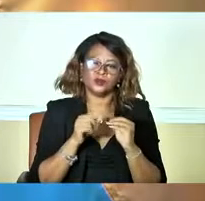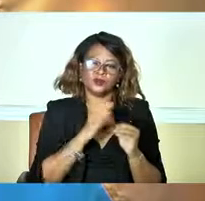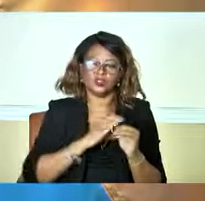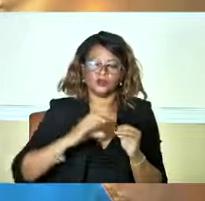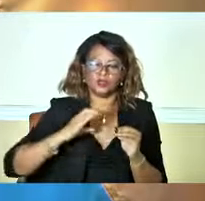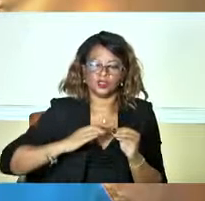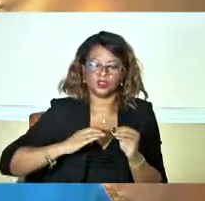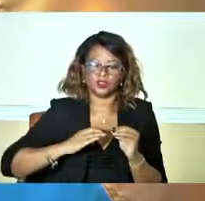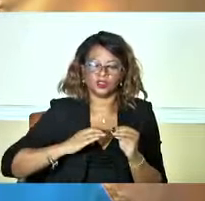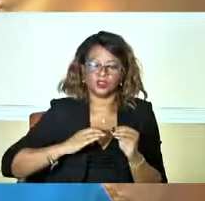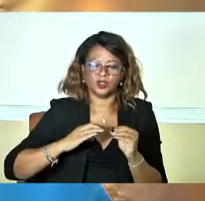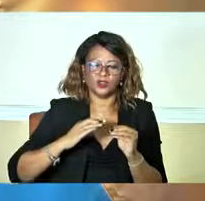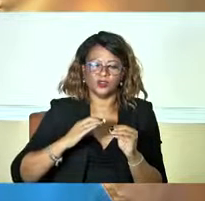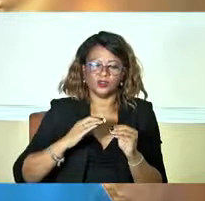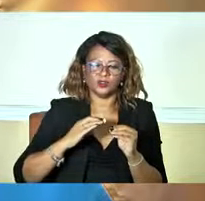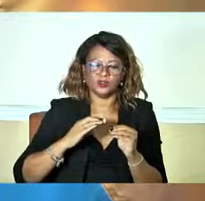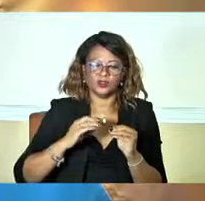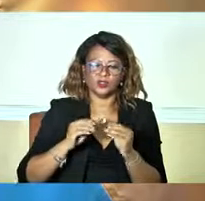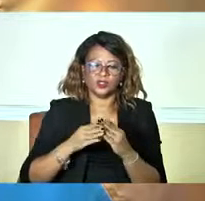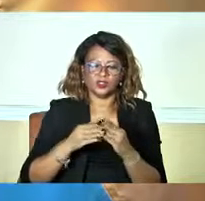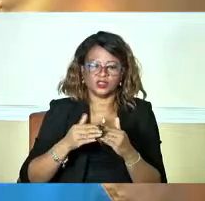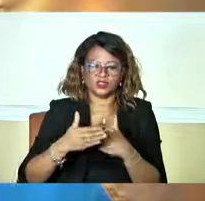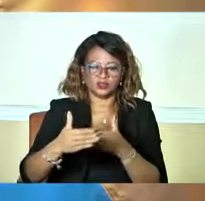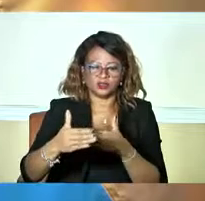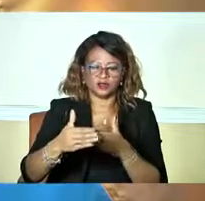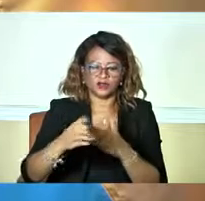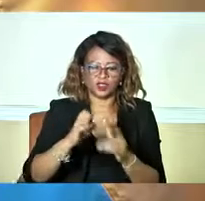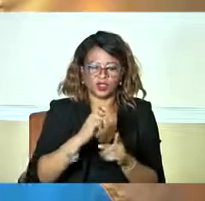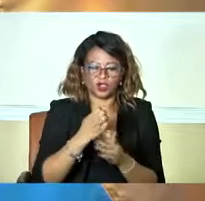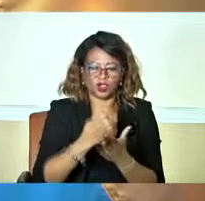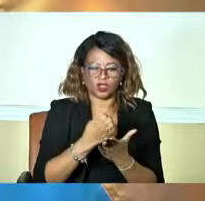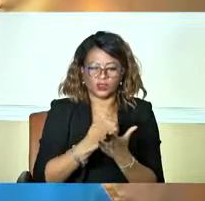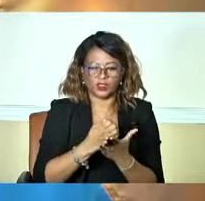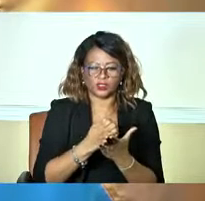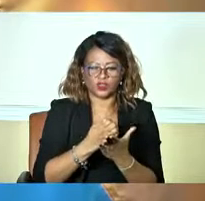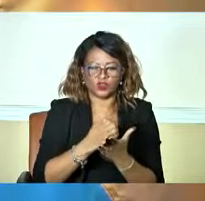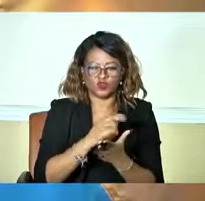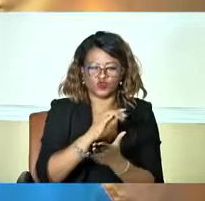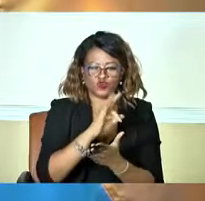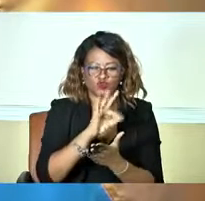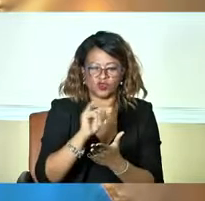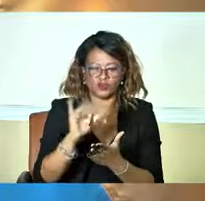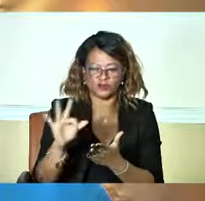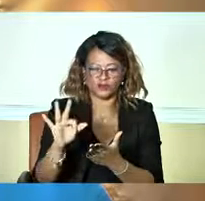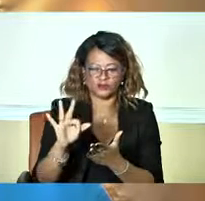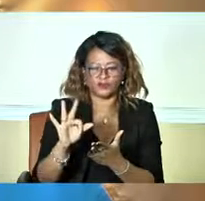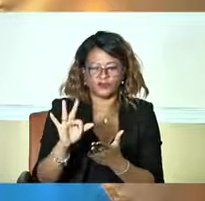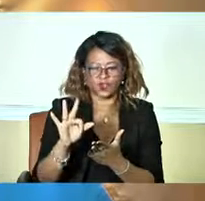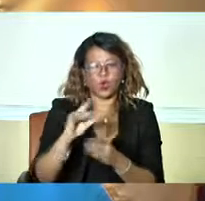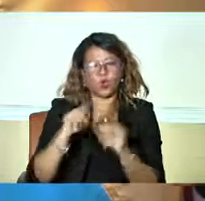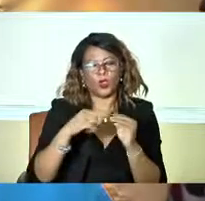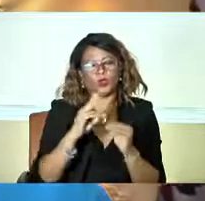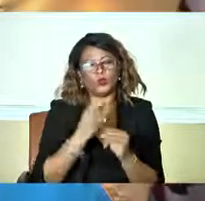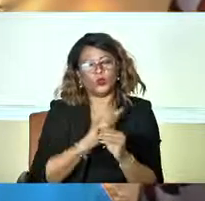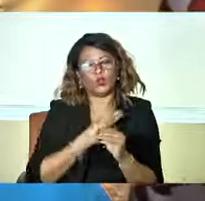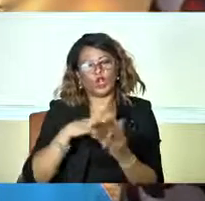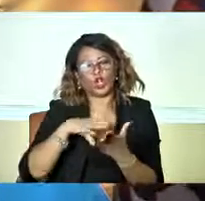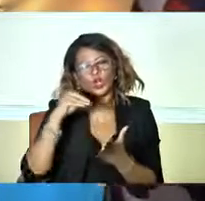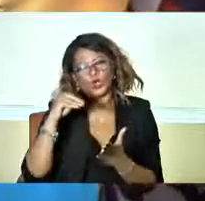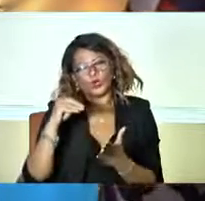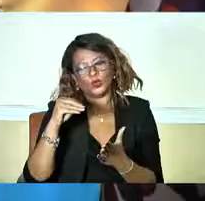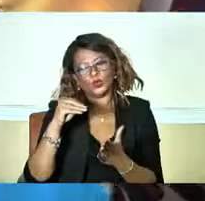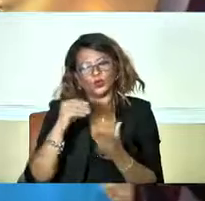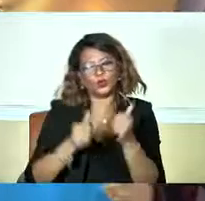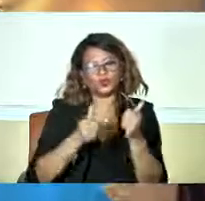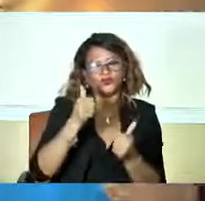for the Revitalization and Expansion of the Economy of Freeport, Reef. When will we learn which